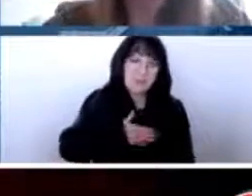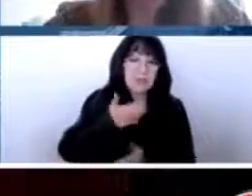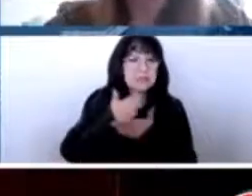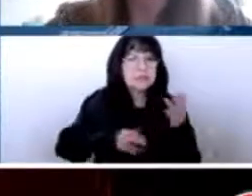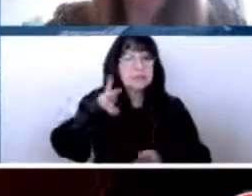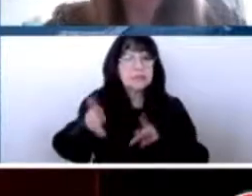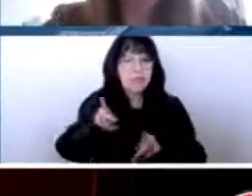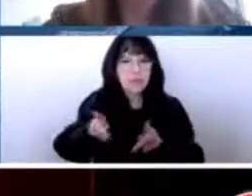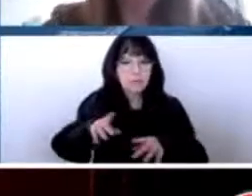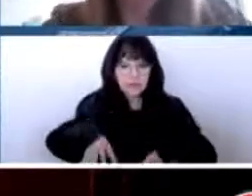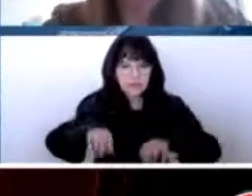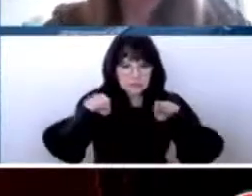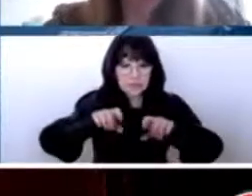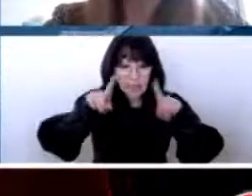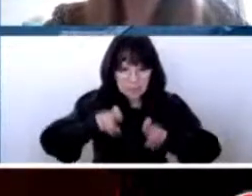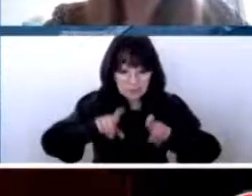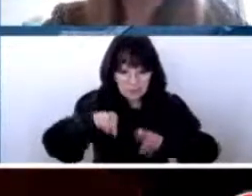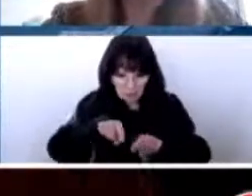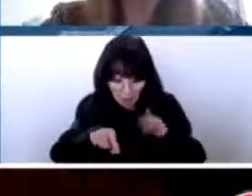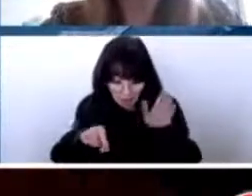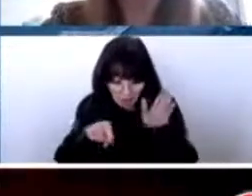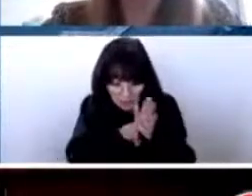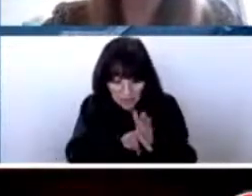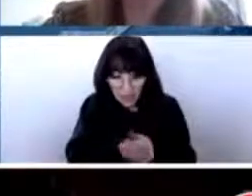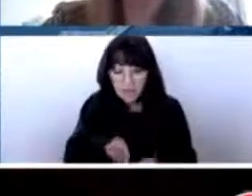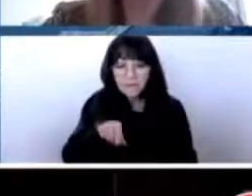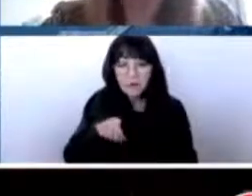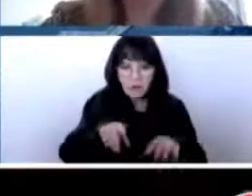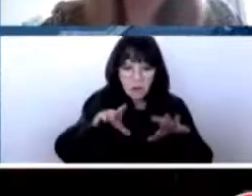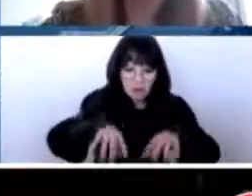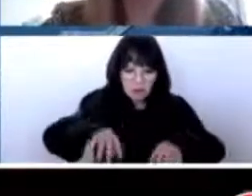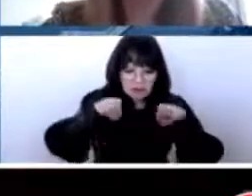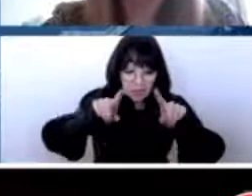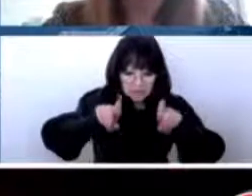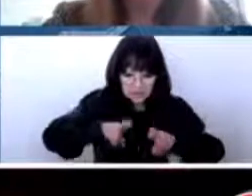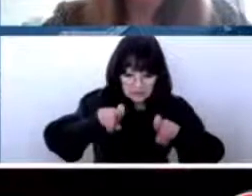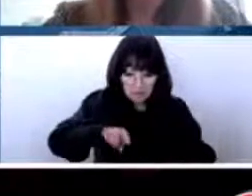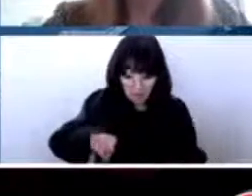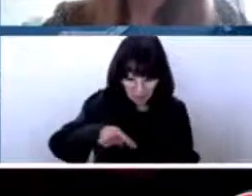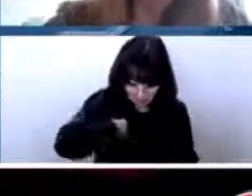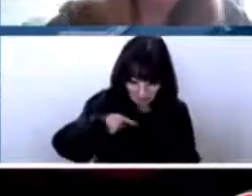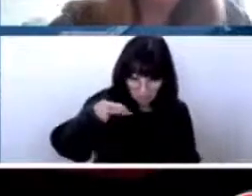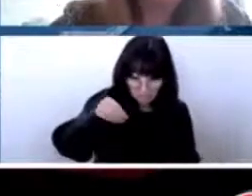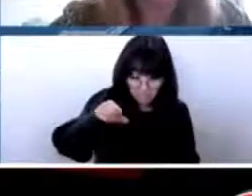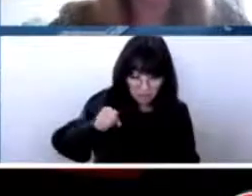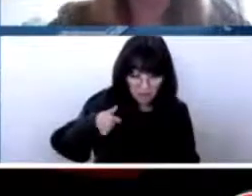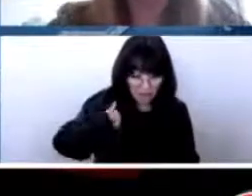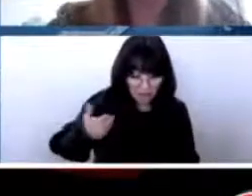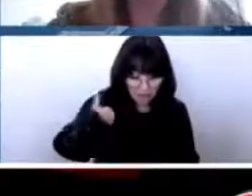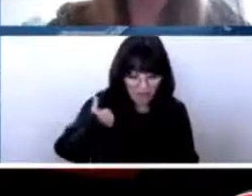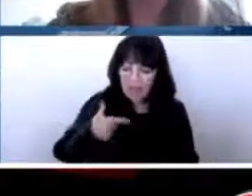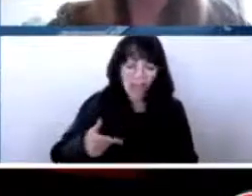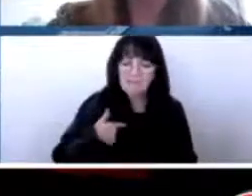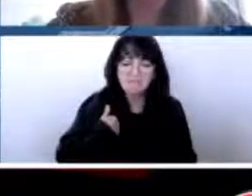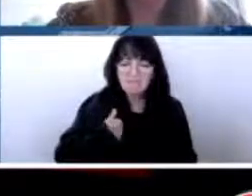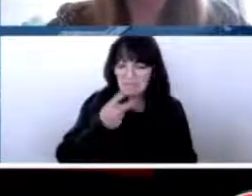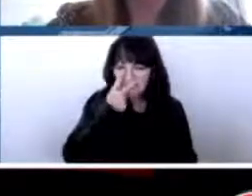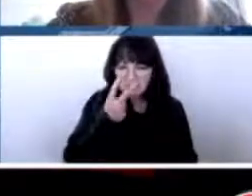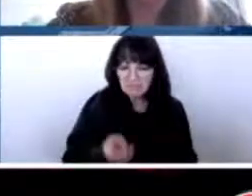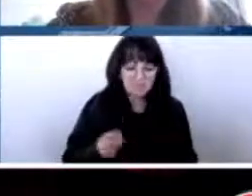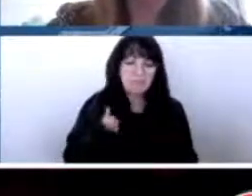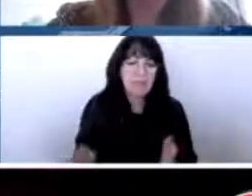who don't believe they're positive tests, so they'll test, several times more. And really, that's a waste of